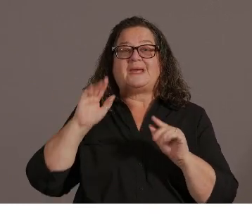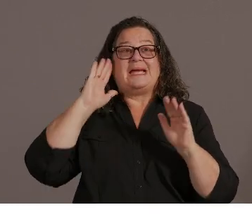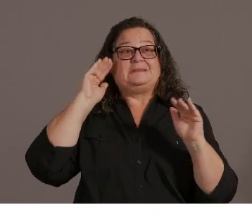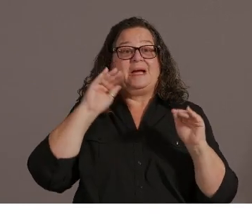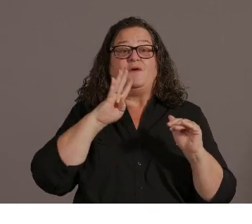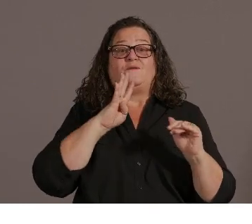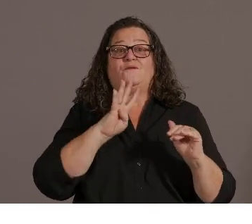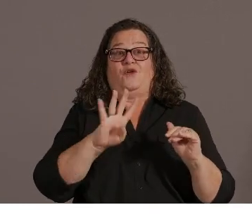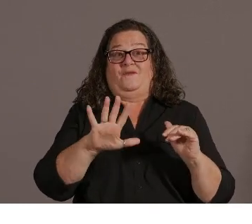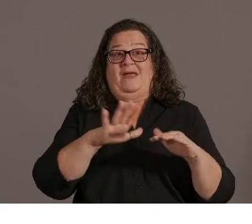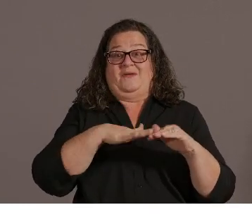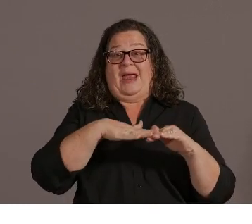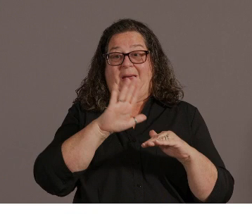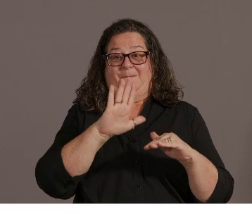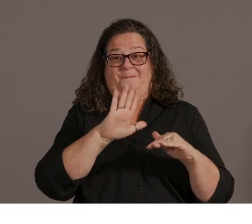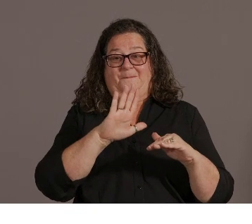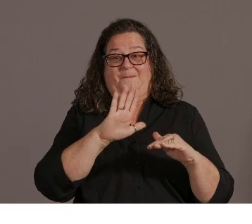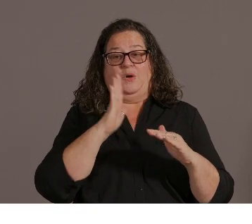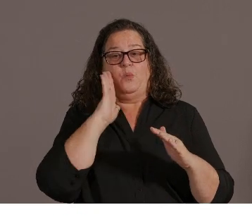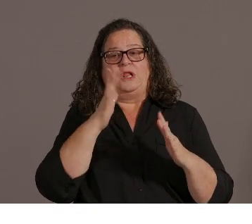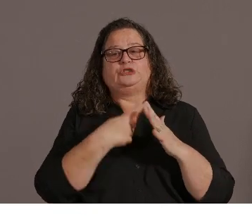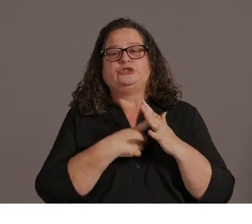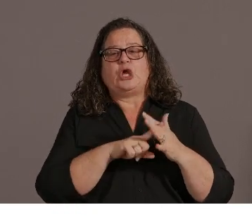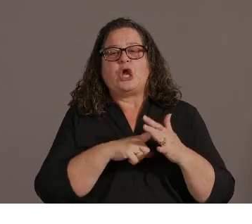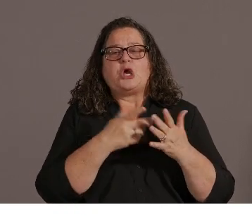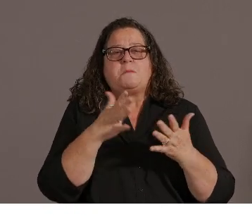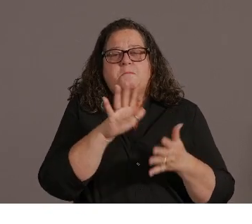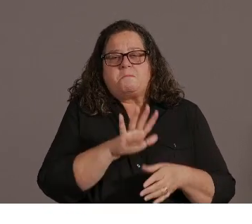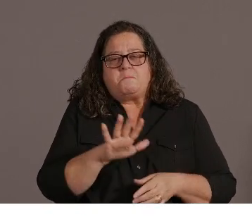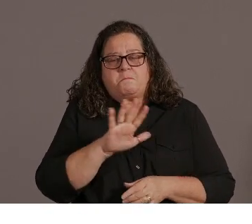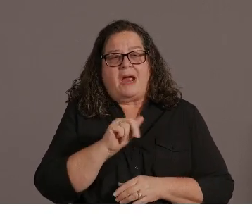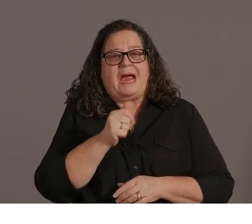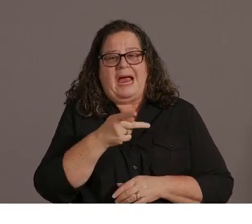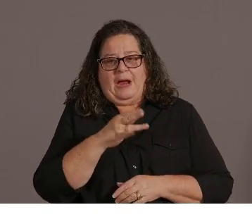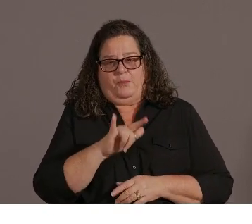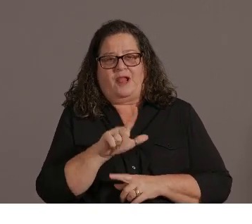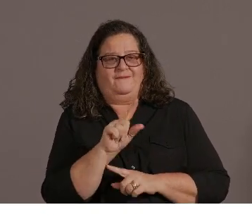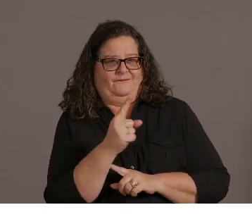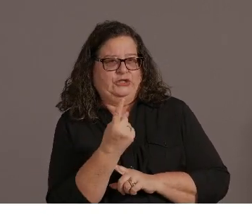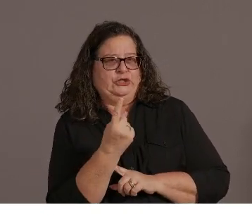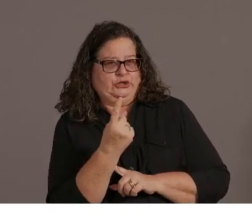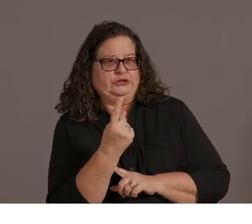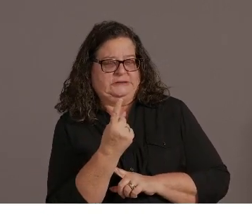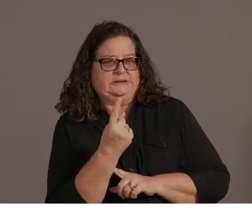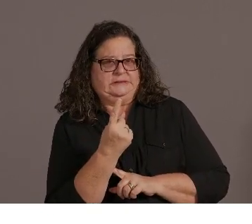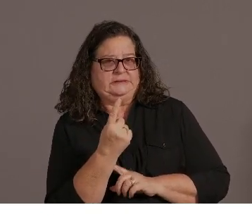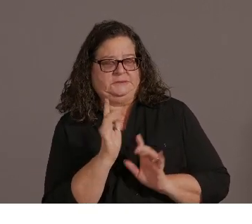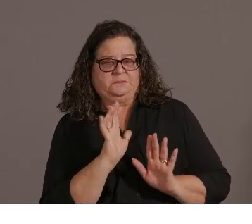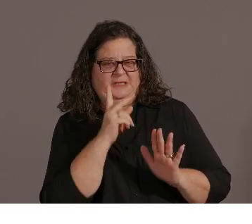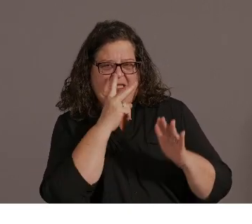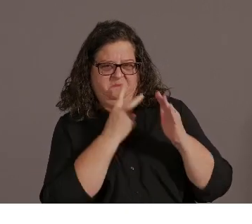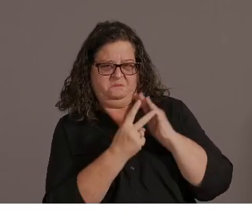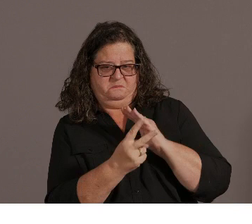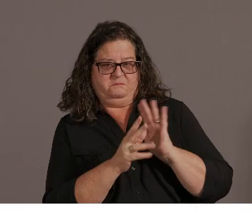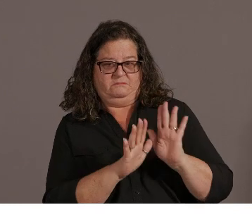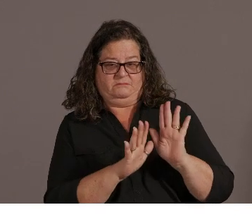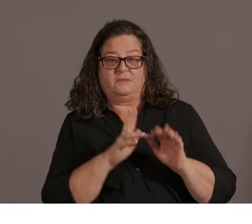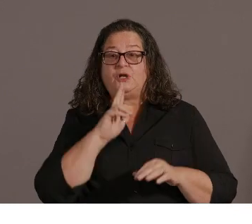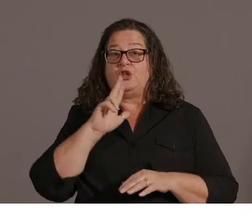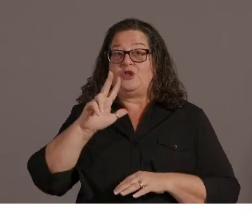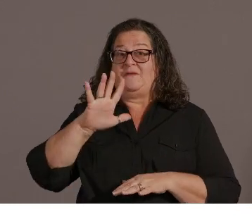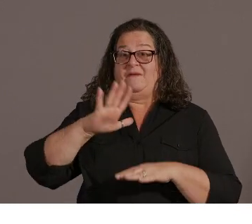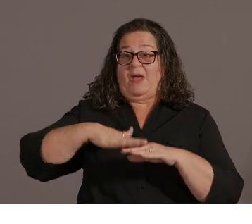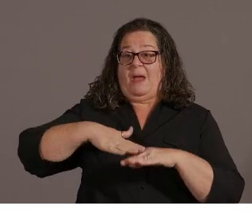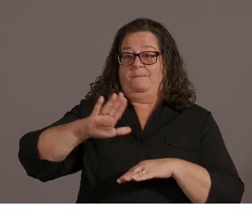from a state perspective on or before April 1st, and then transitioning to our 35 and above sometime